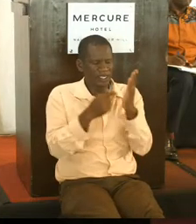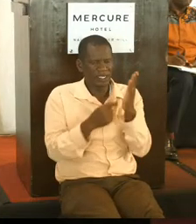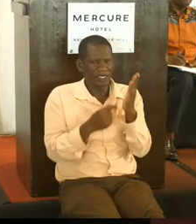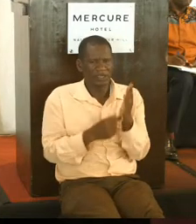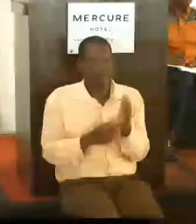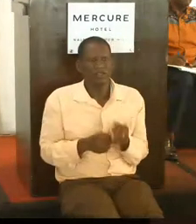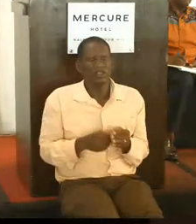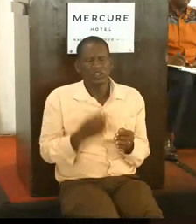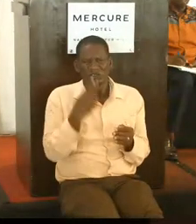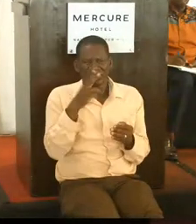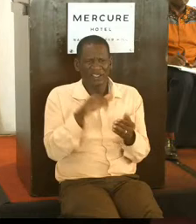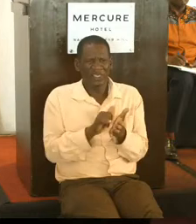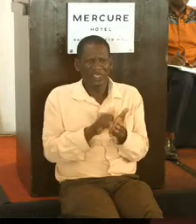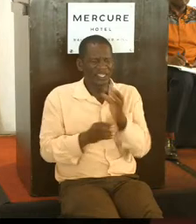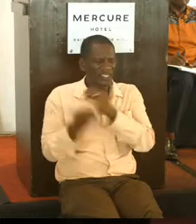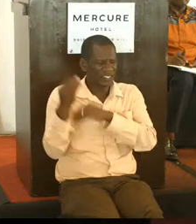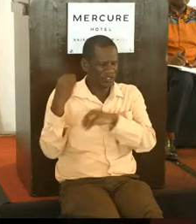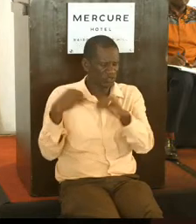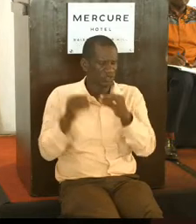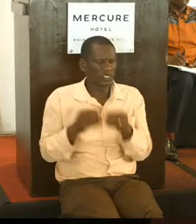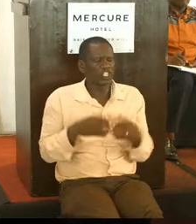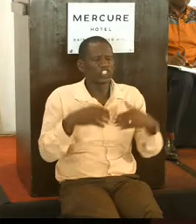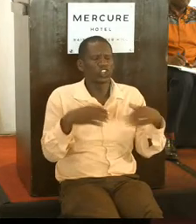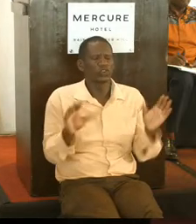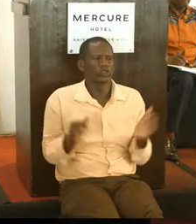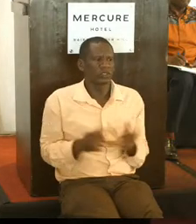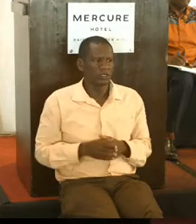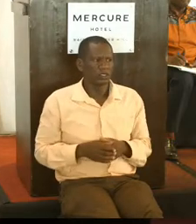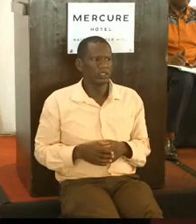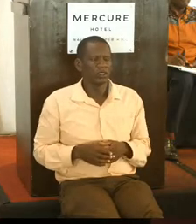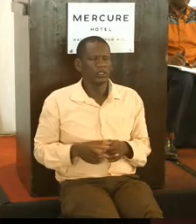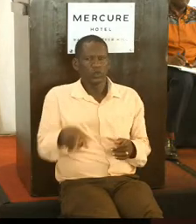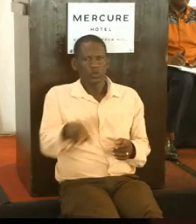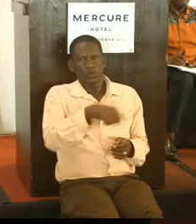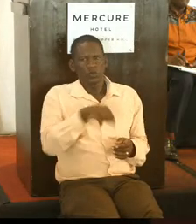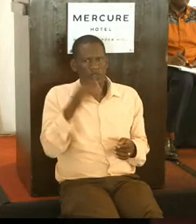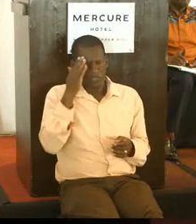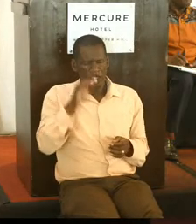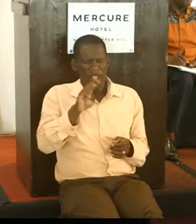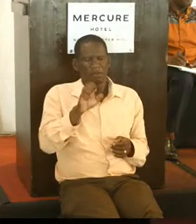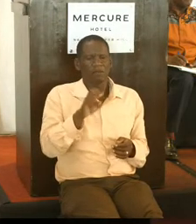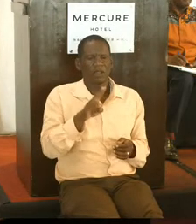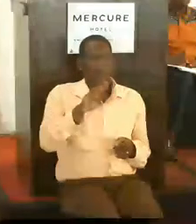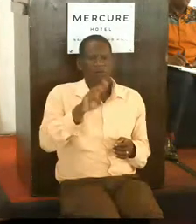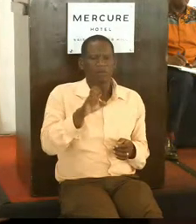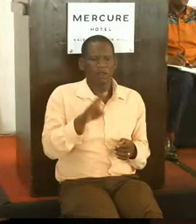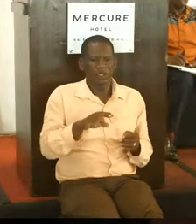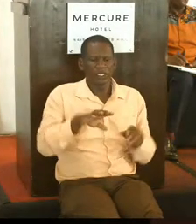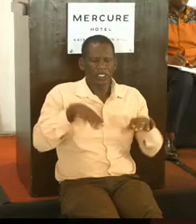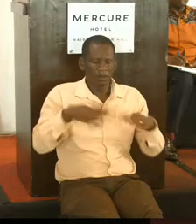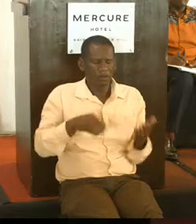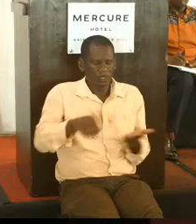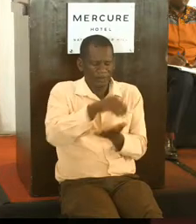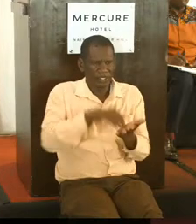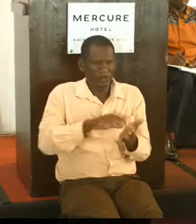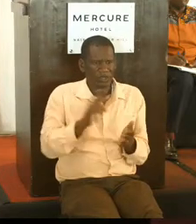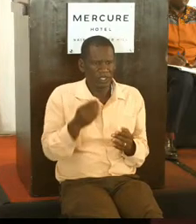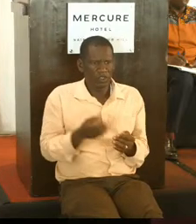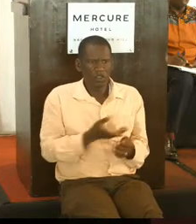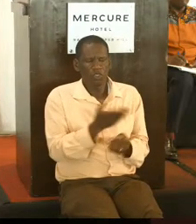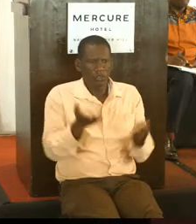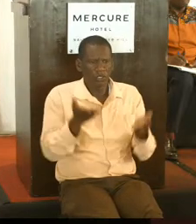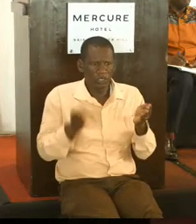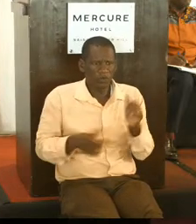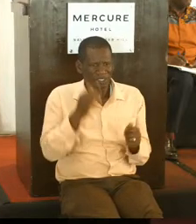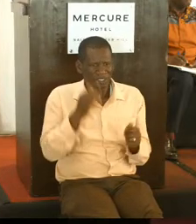taveta you see that kind of history is lost because we think maumau is about Central Kenya so those are